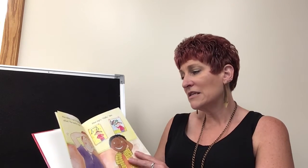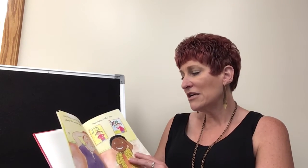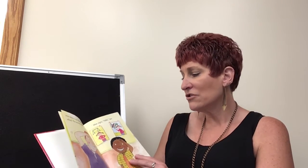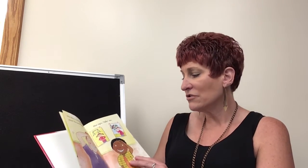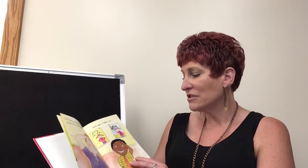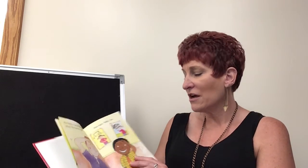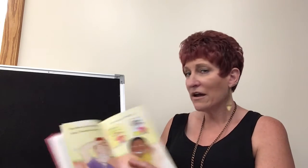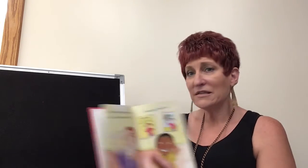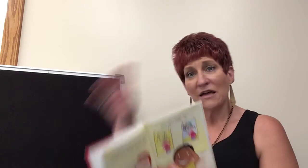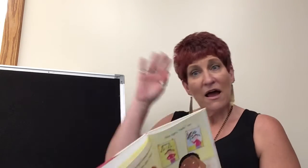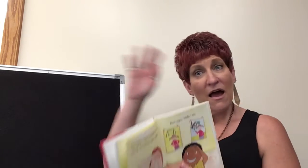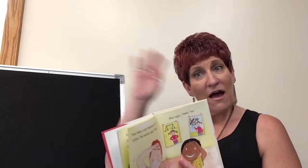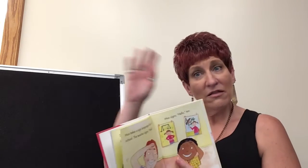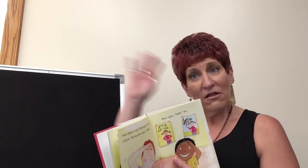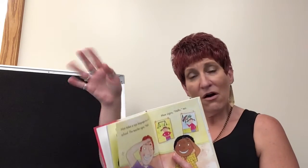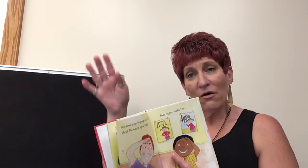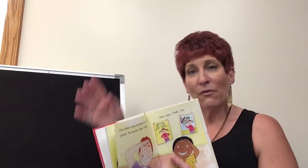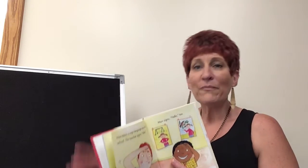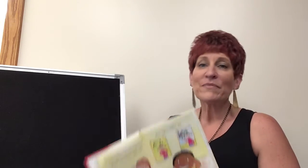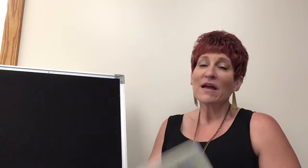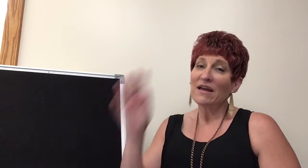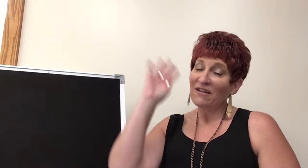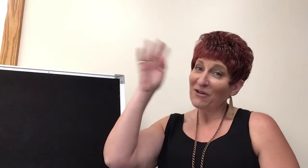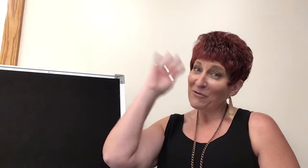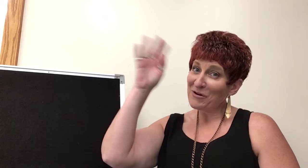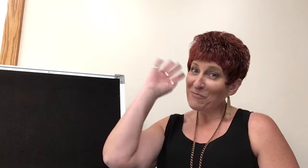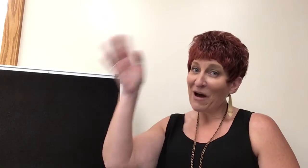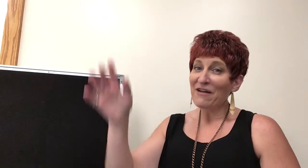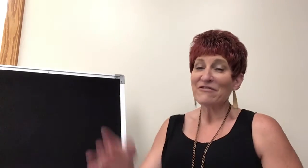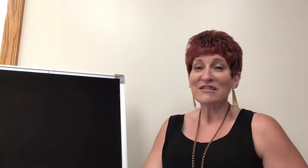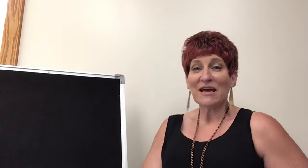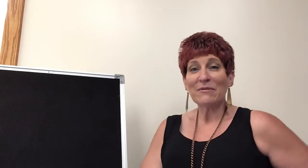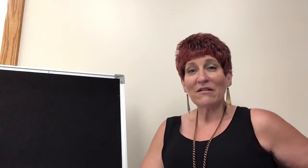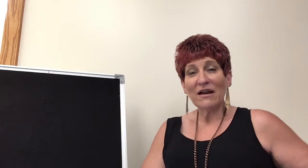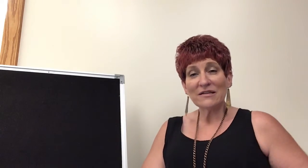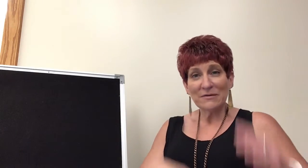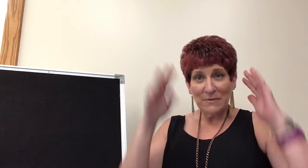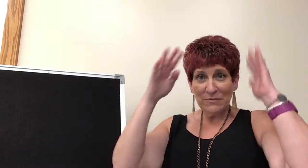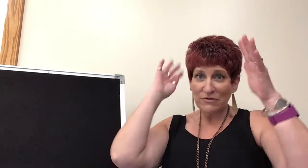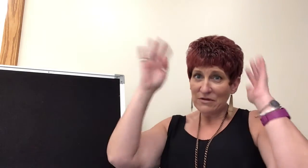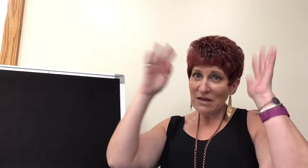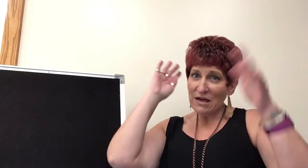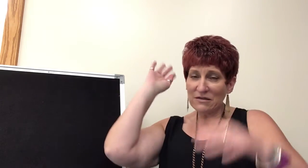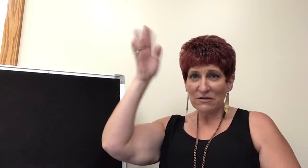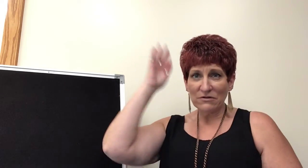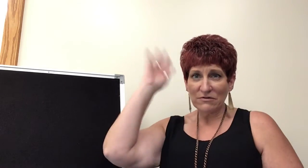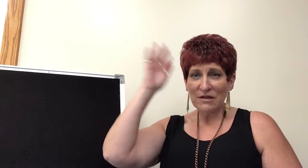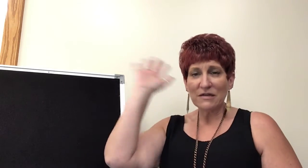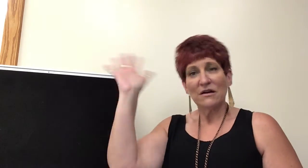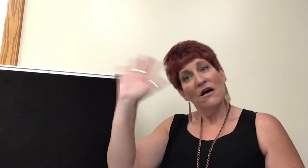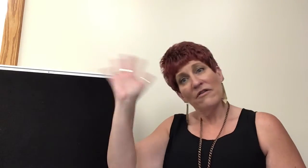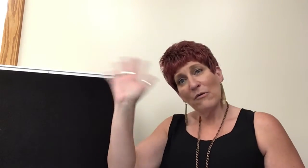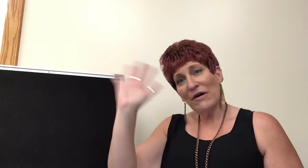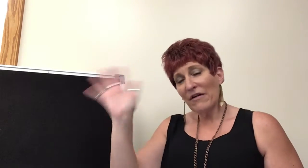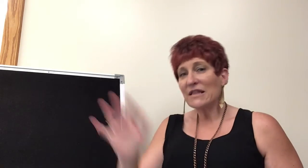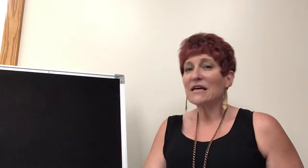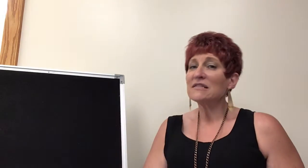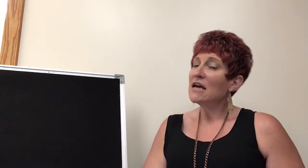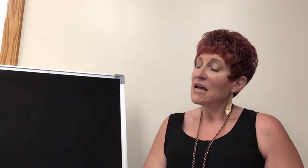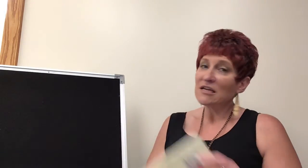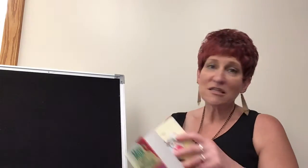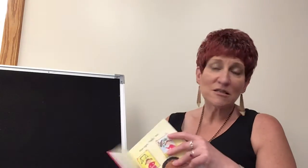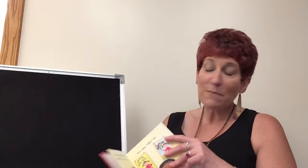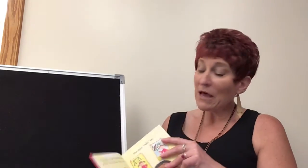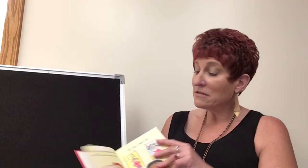and the teacher signs hello. And hello and goodbye are the same. And a lot of times people do this, they'll do this, they wave like